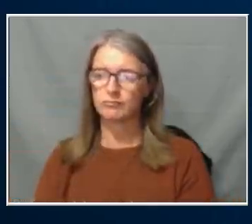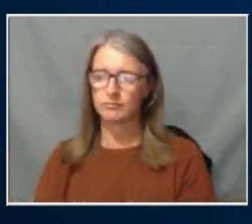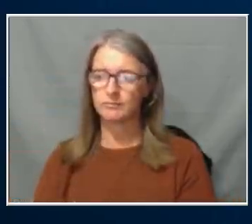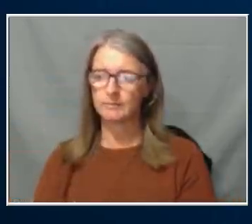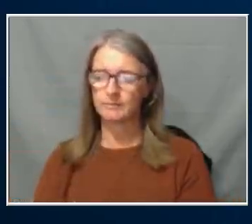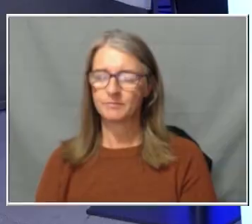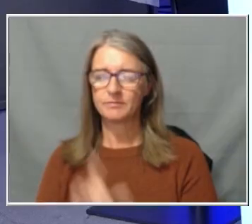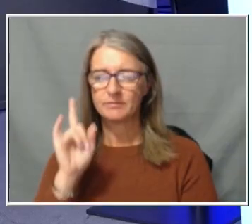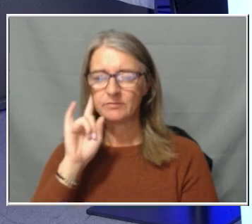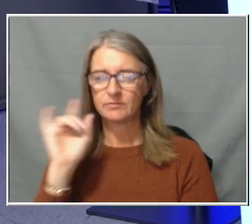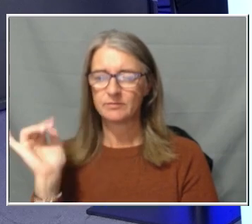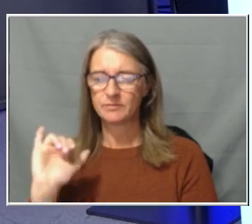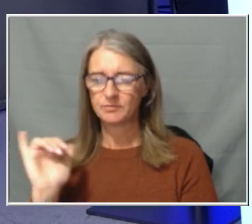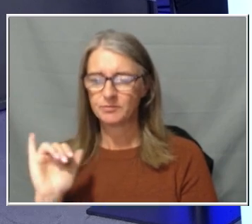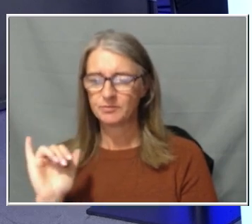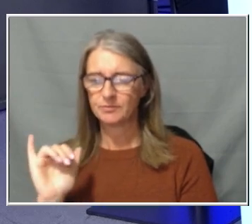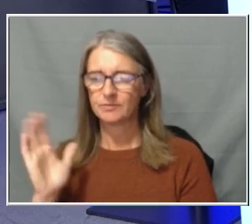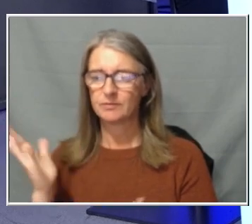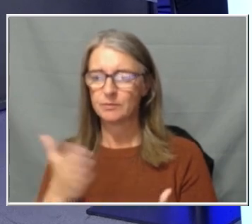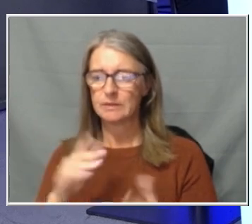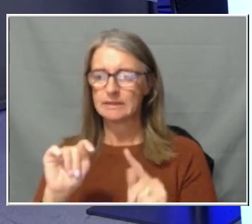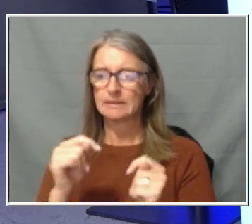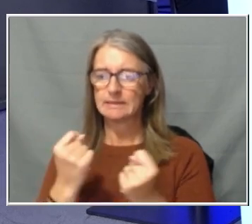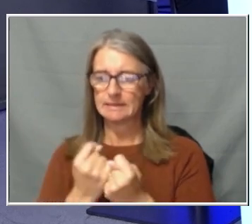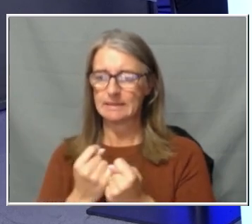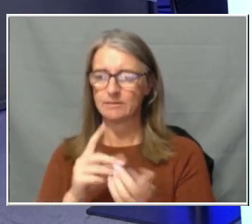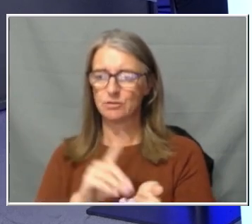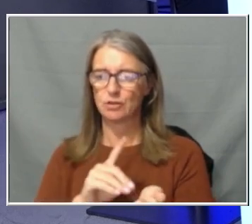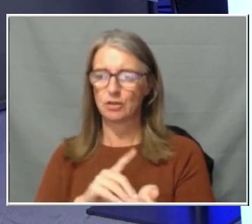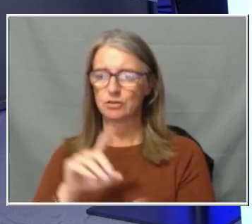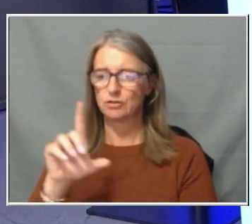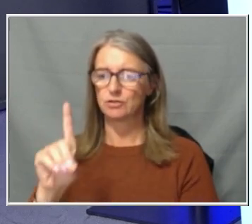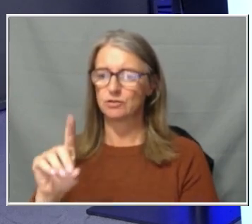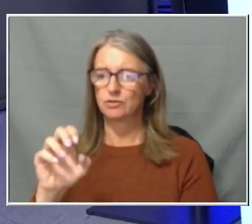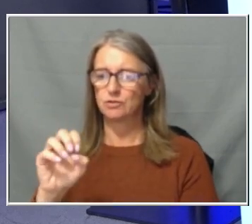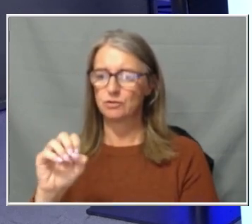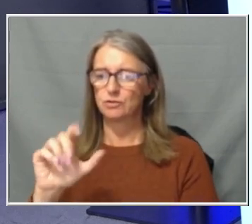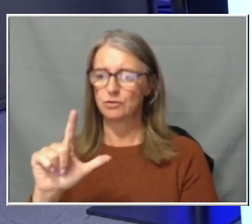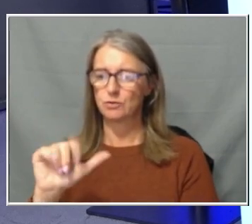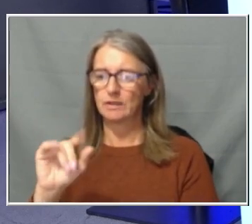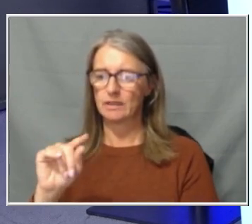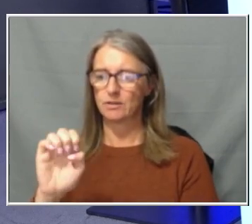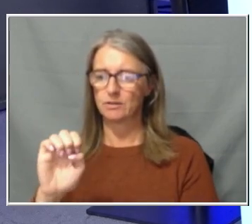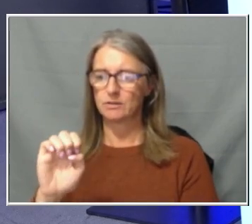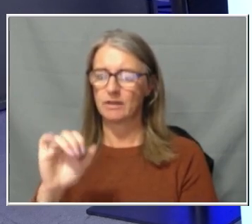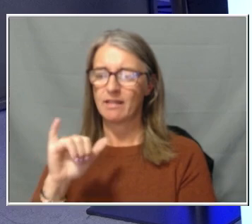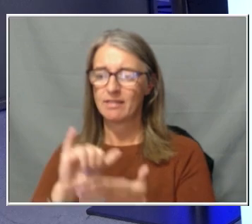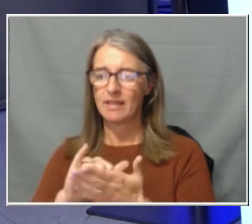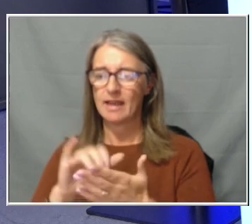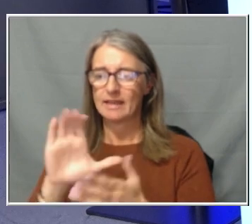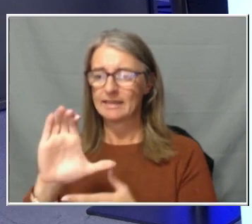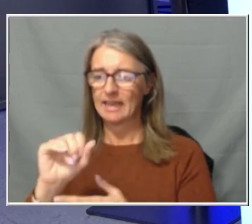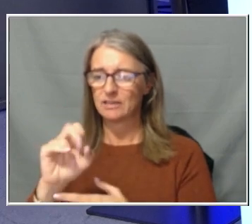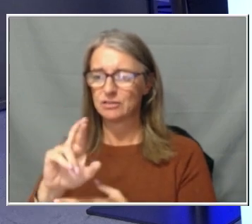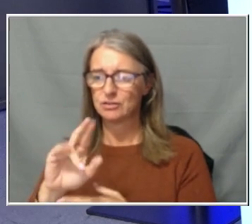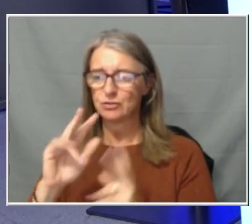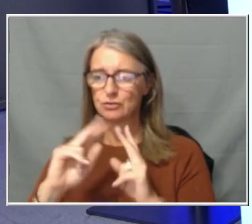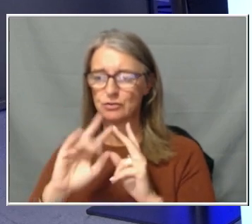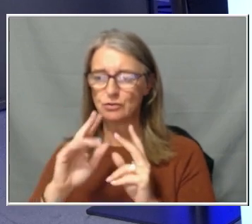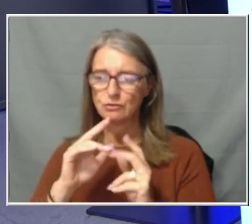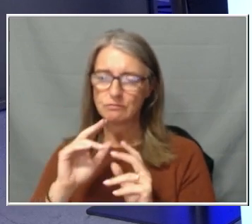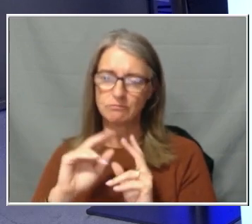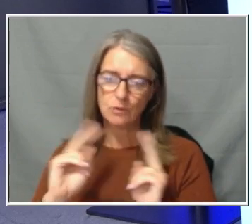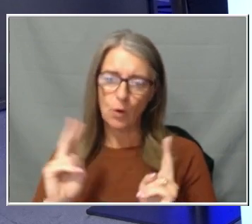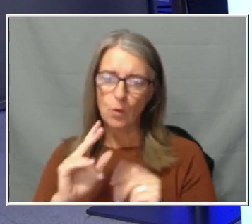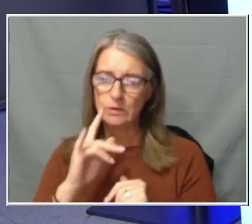it sounds like you were. I want to bring in your team, and let's start with Dr. Doolittle. Just what makes malignant melanoma, why is it so serious? When